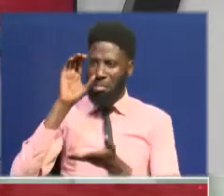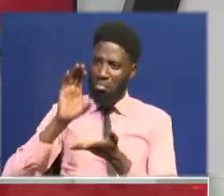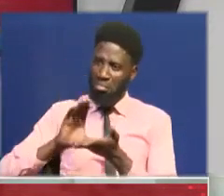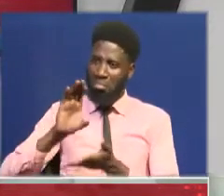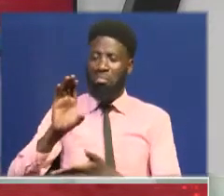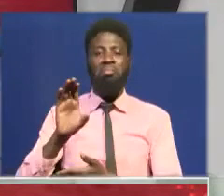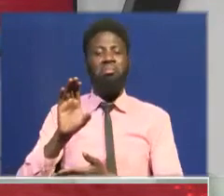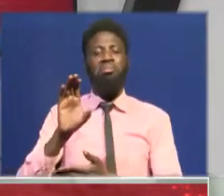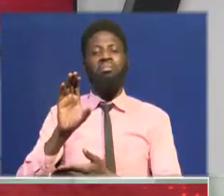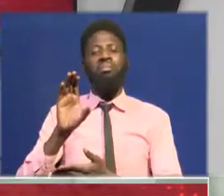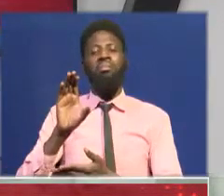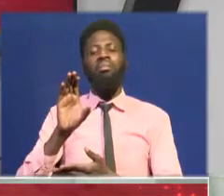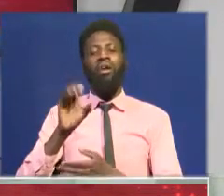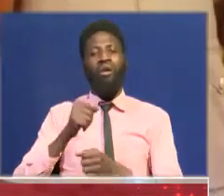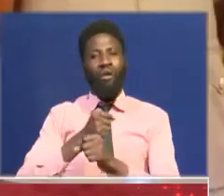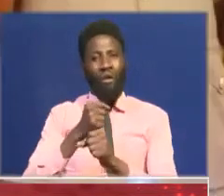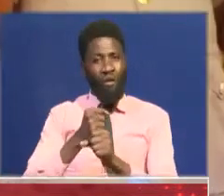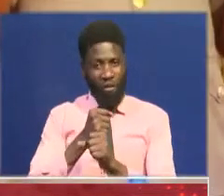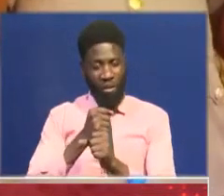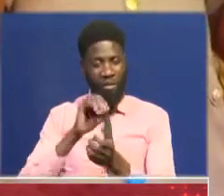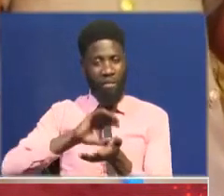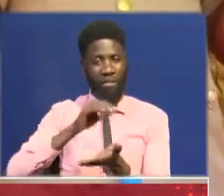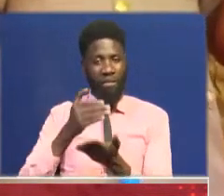coffee cherry fund.